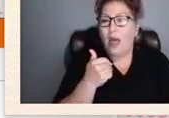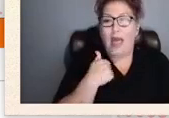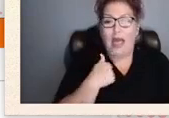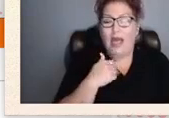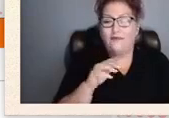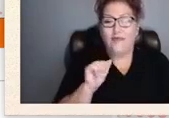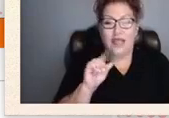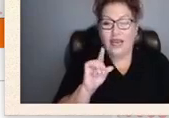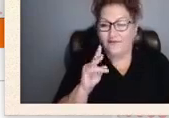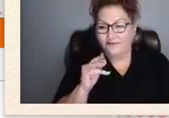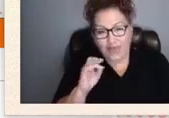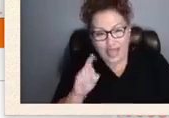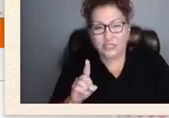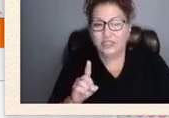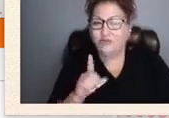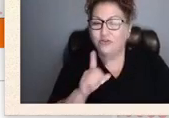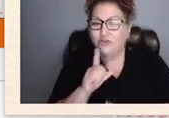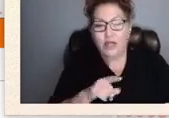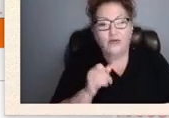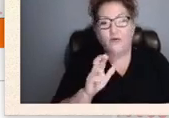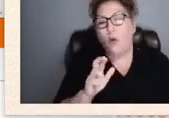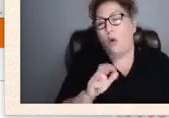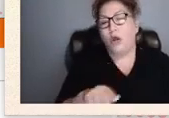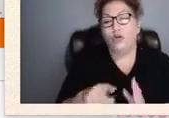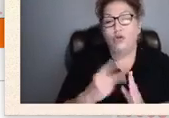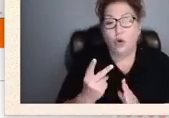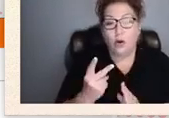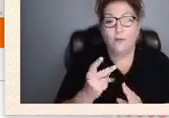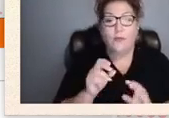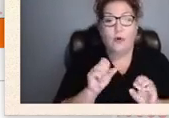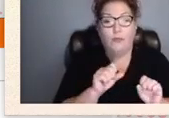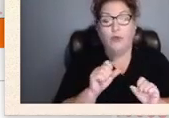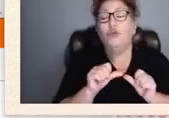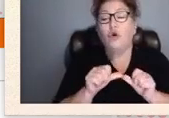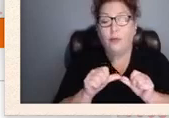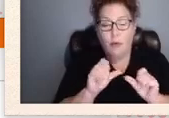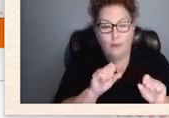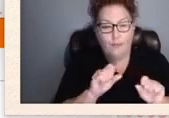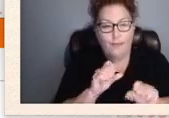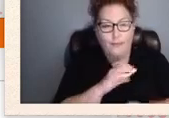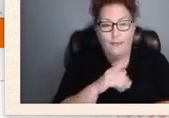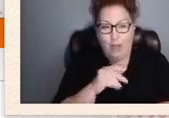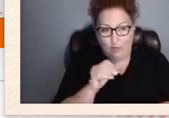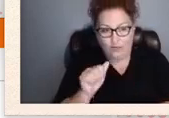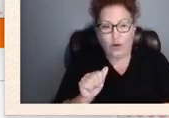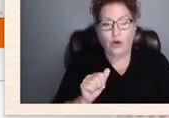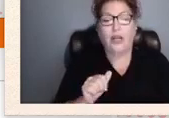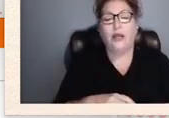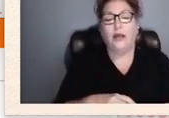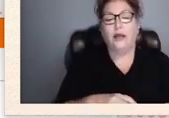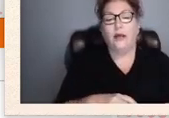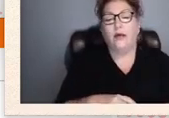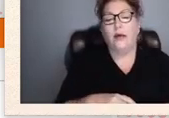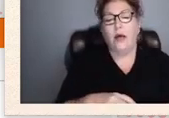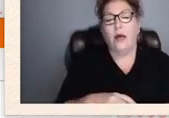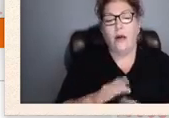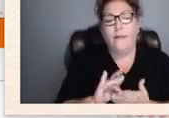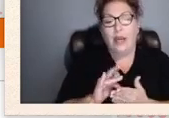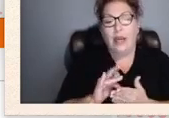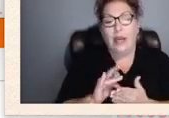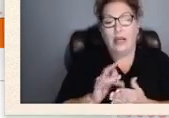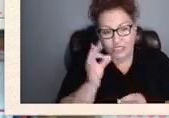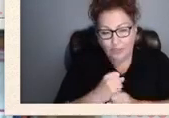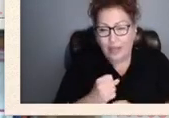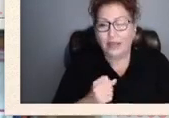a doable power of attorney, or sometimes they need medical decision making, we can also look to medical proxies in regarding assisting in the